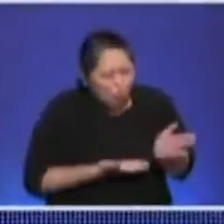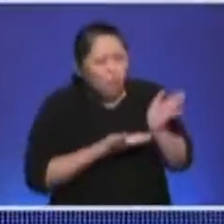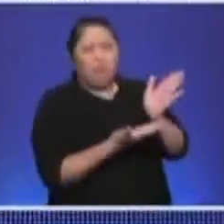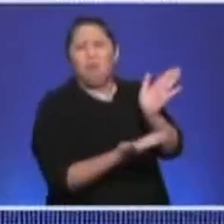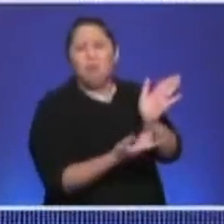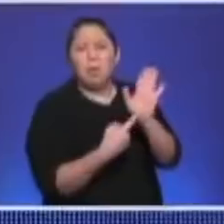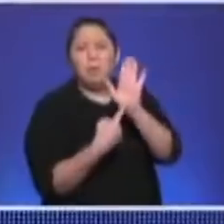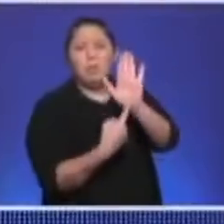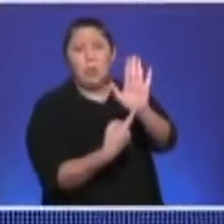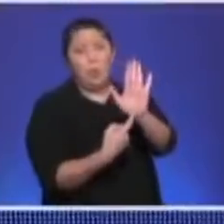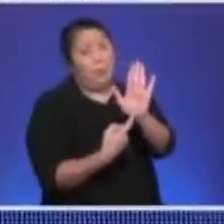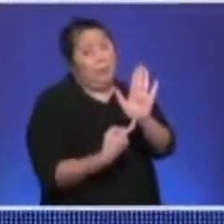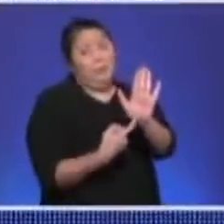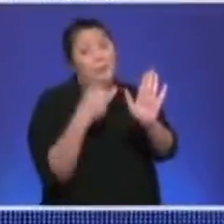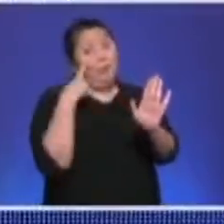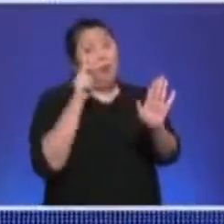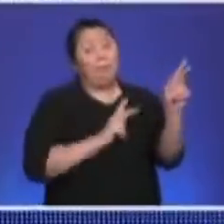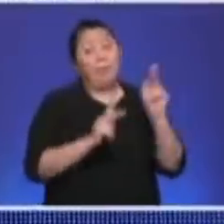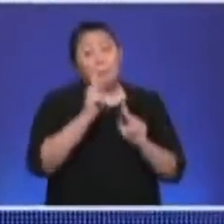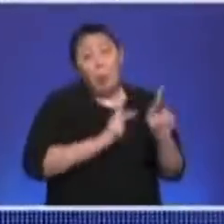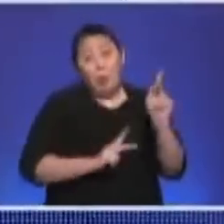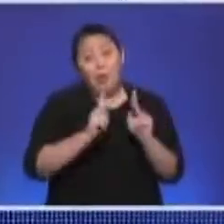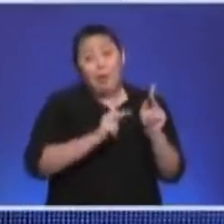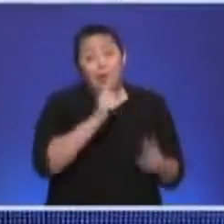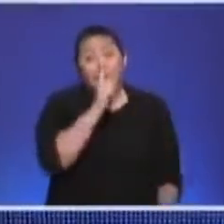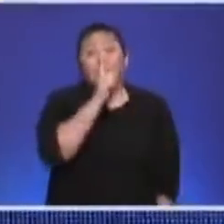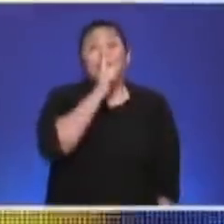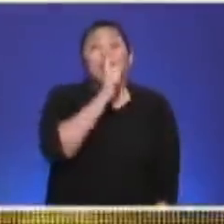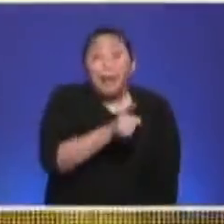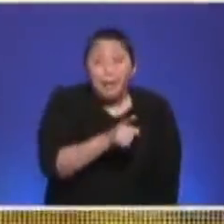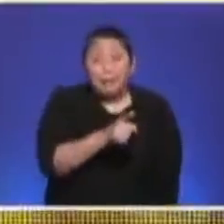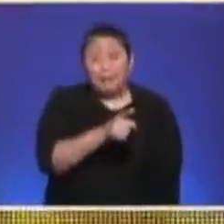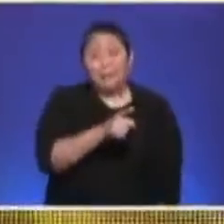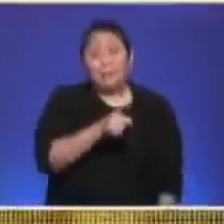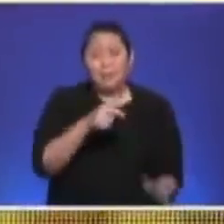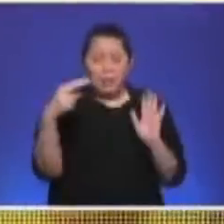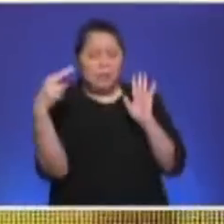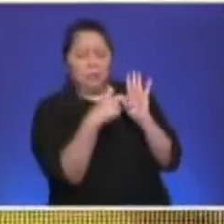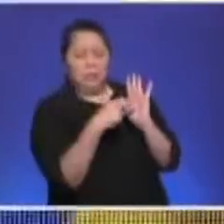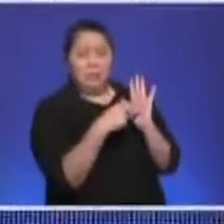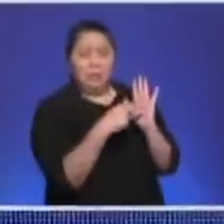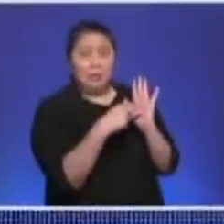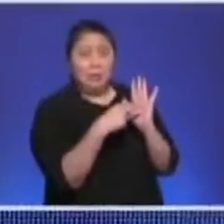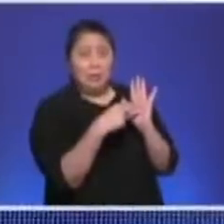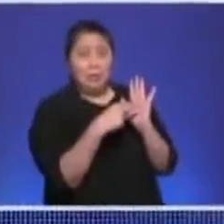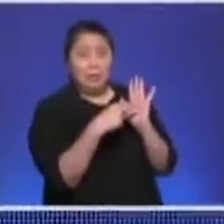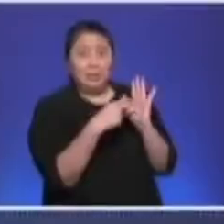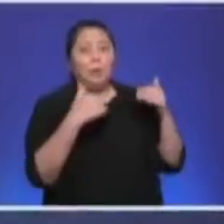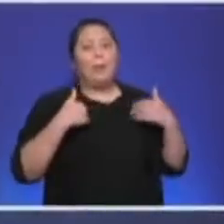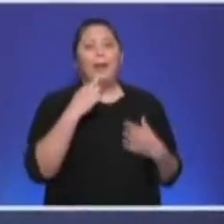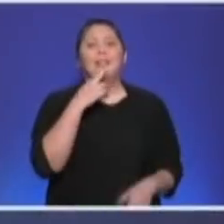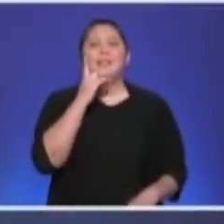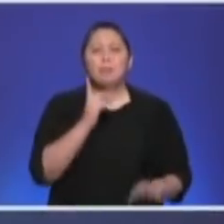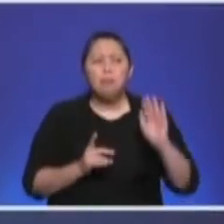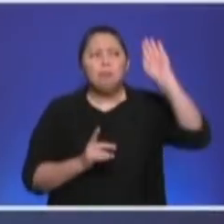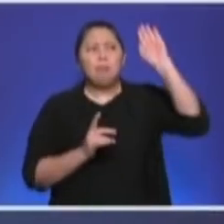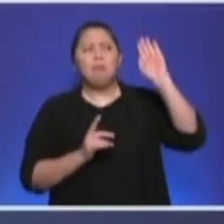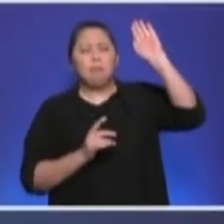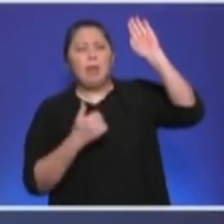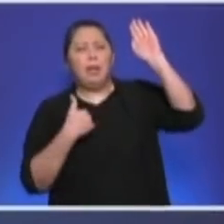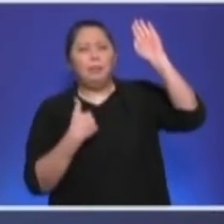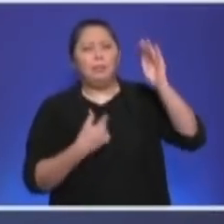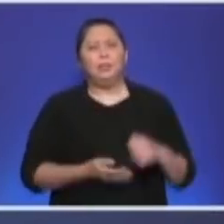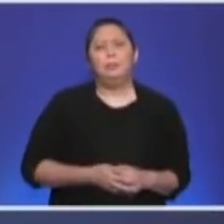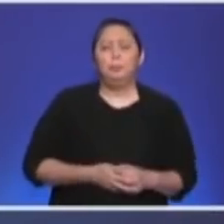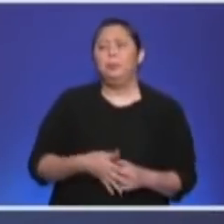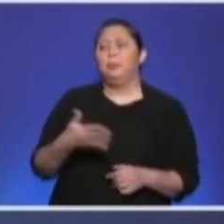need Bello. To bring this out okay. So that the people can in fact, examine the record Mr. of David Sara Duterte. Mr. David is raising his hand. Go ahead, sir. You have 30 seconds